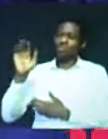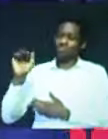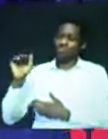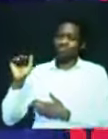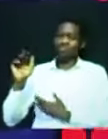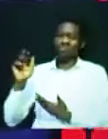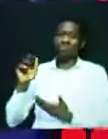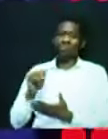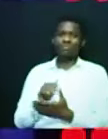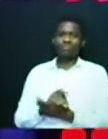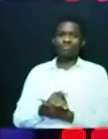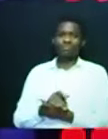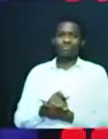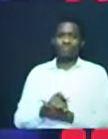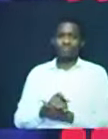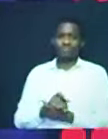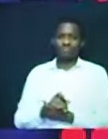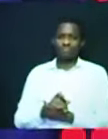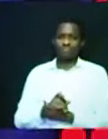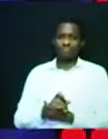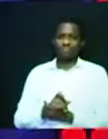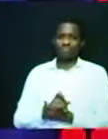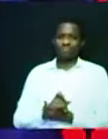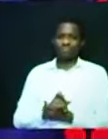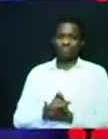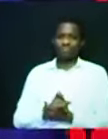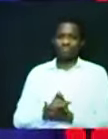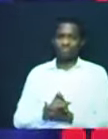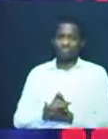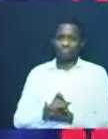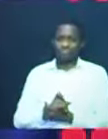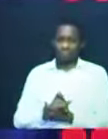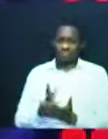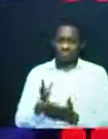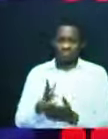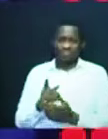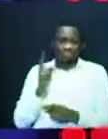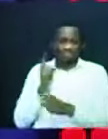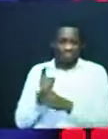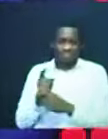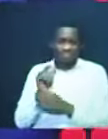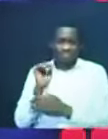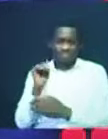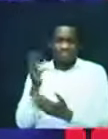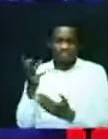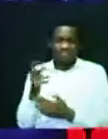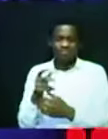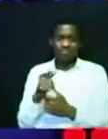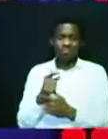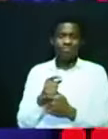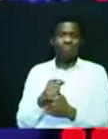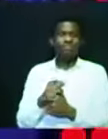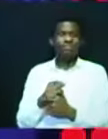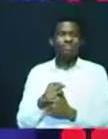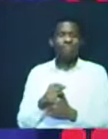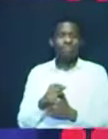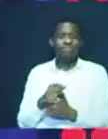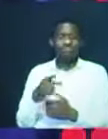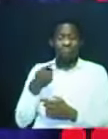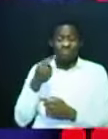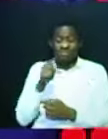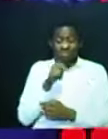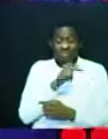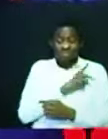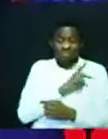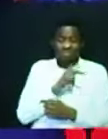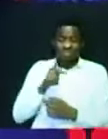2 Chronicles 1:15. Let me just read verse 15, but all around it is powerful, but just verse 15 the king